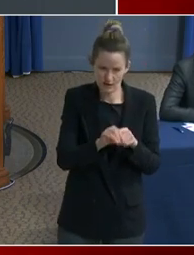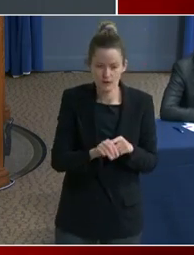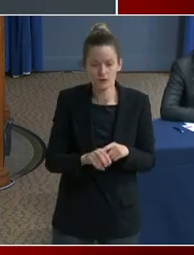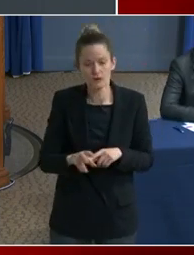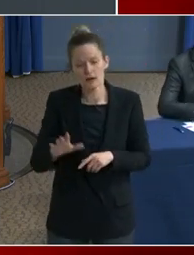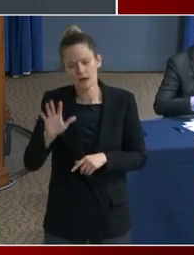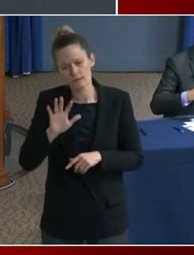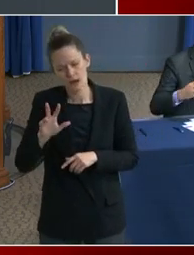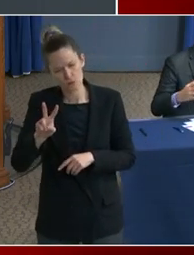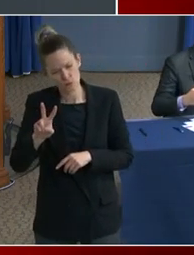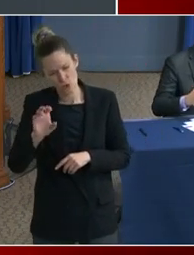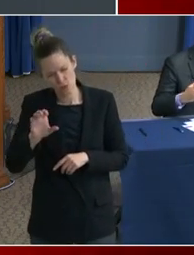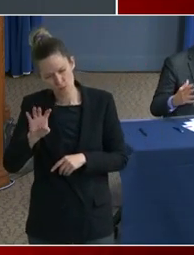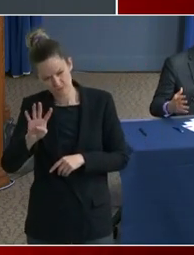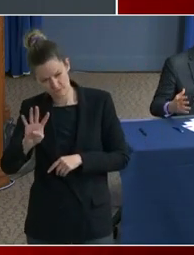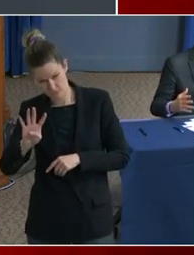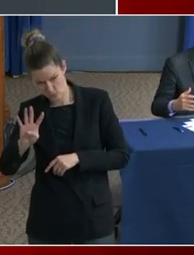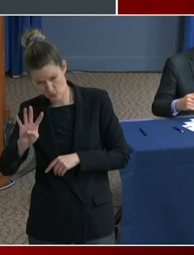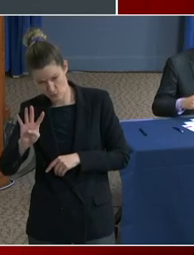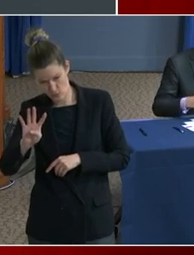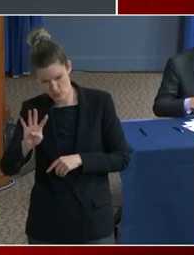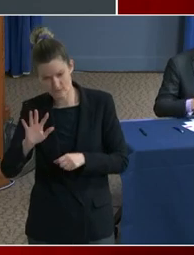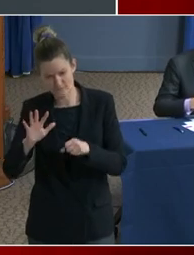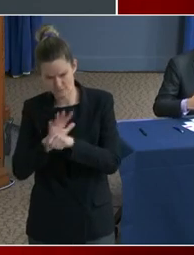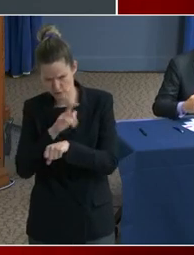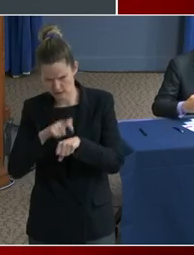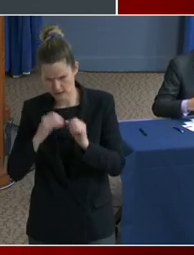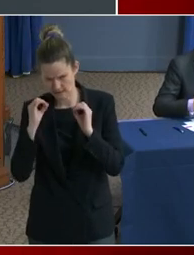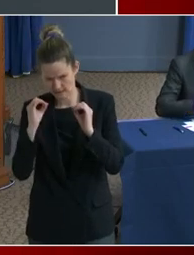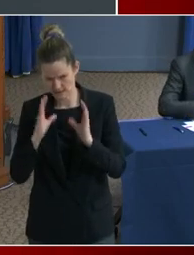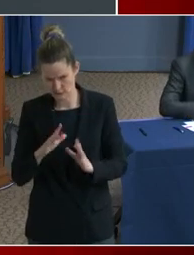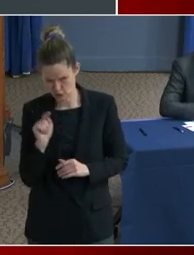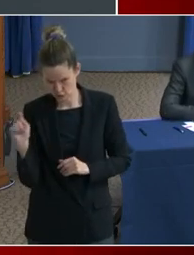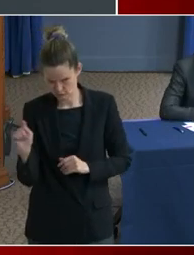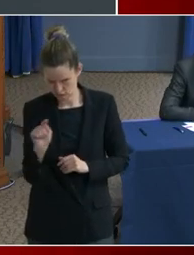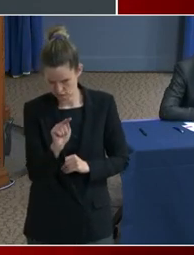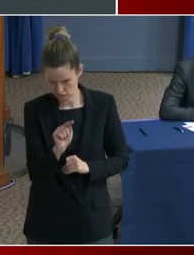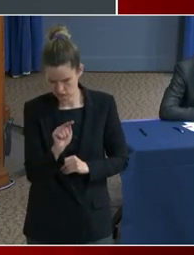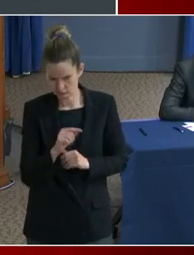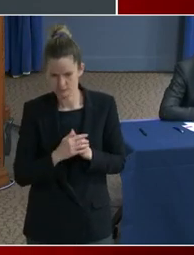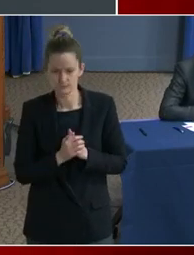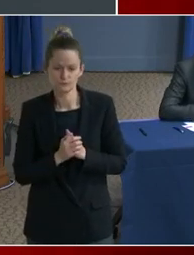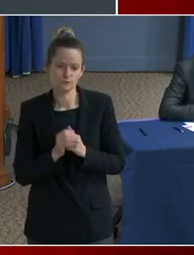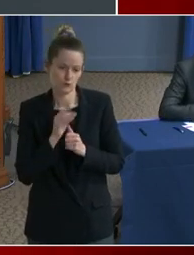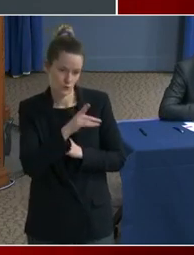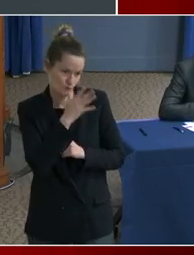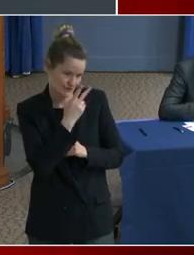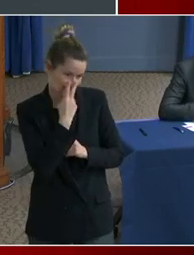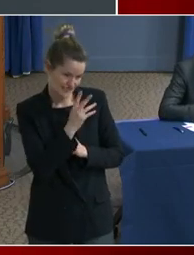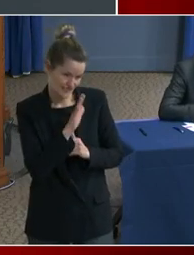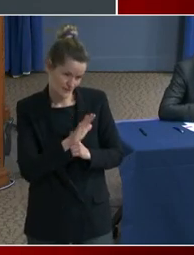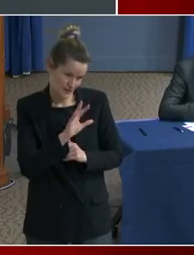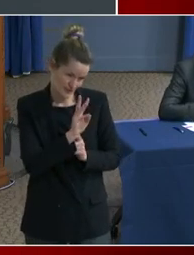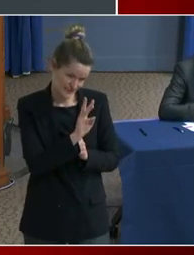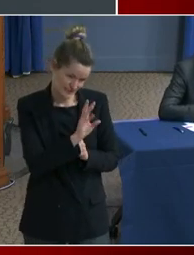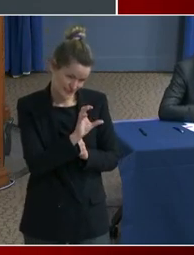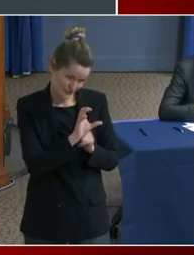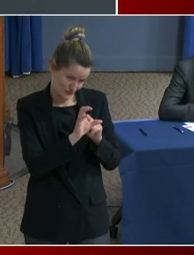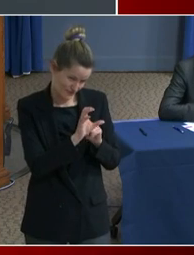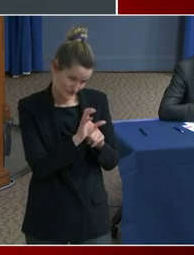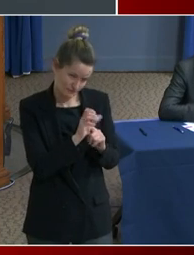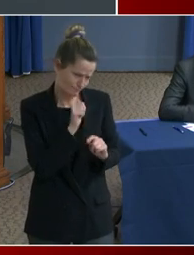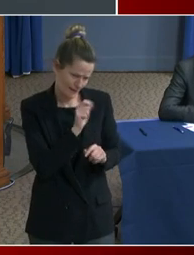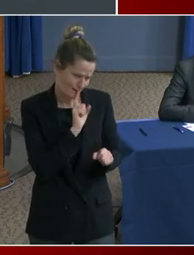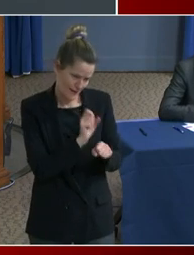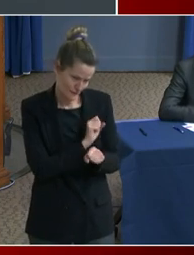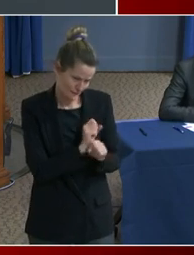teachers. So most of that is not full-time teachers. Actually, most of that are substitutes that are often not active